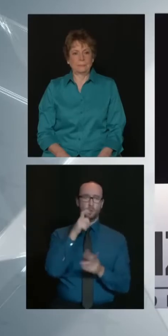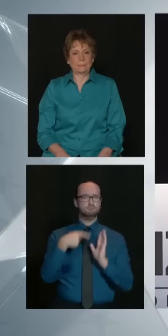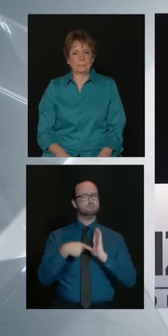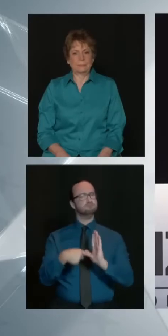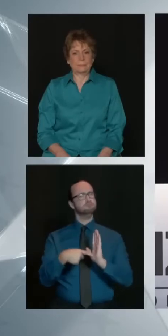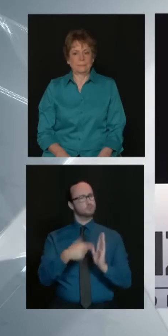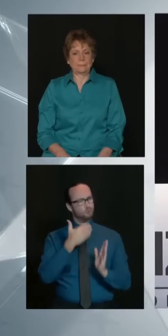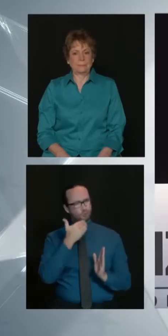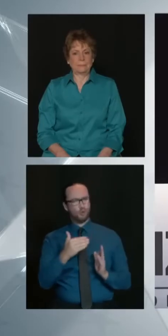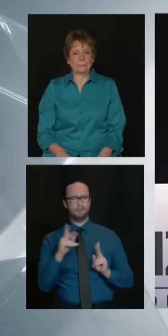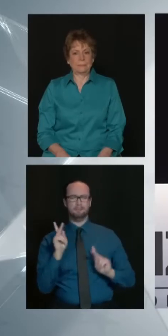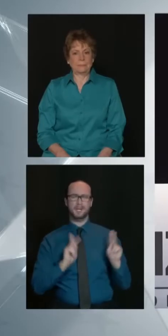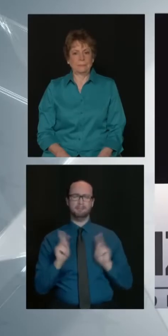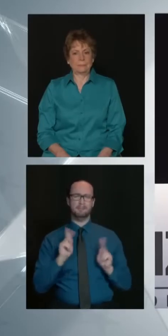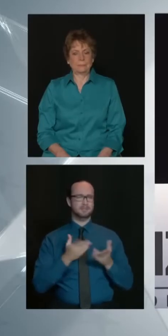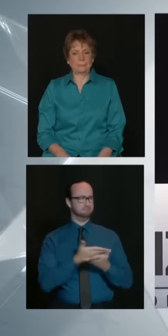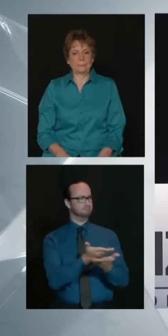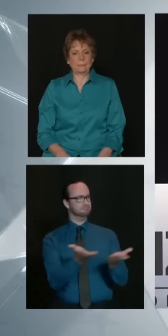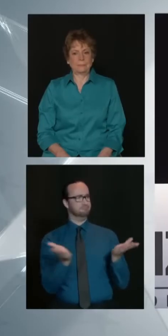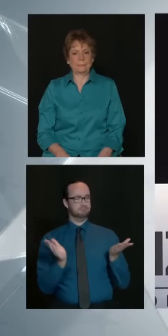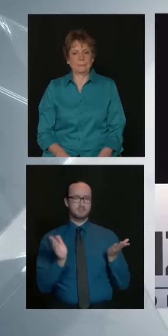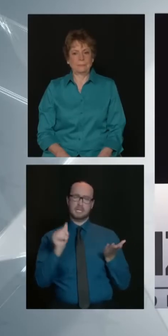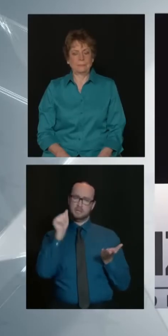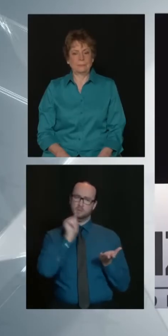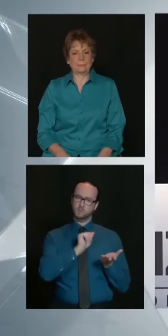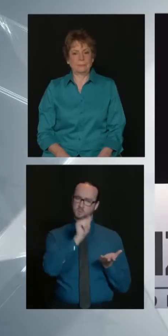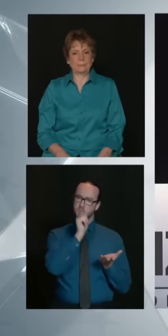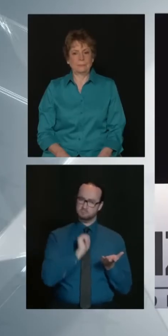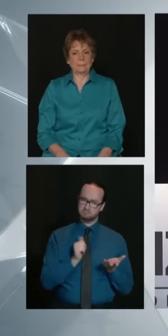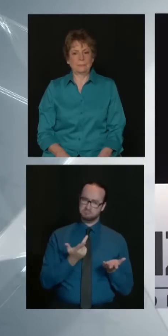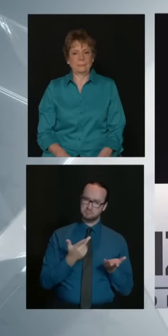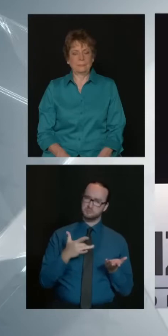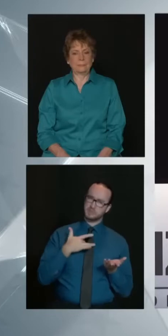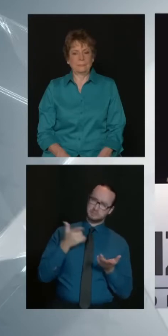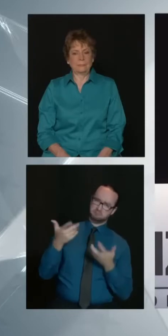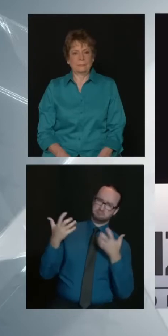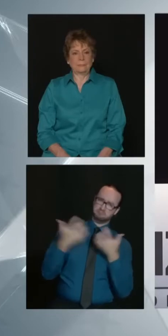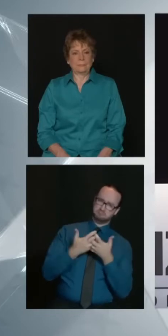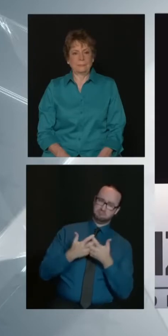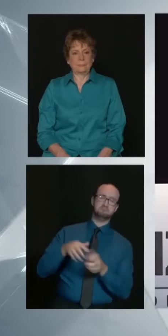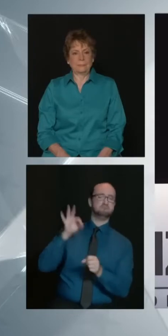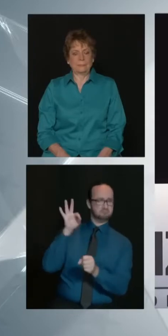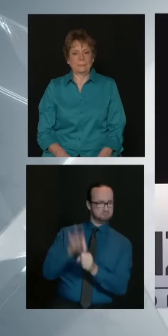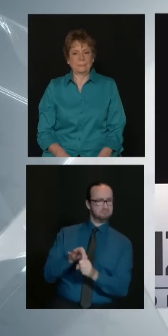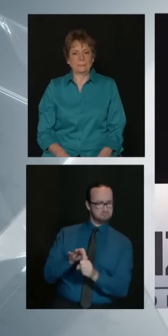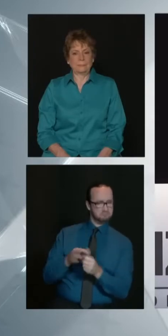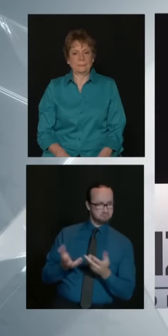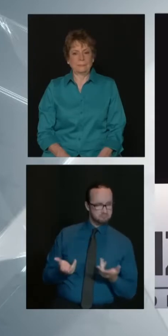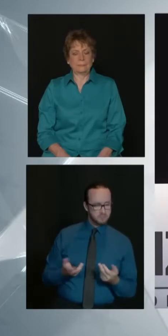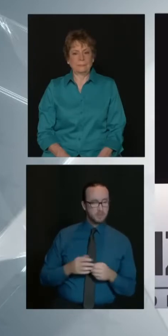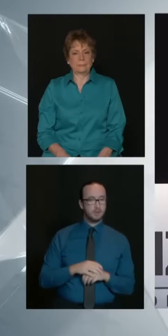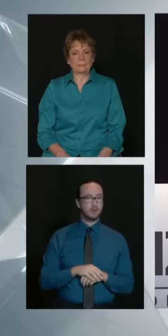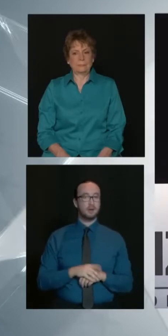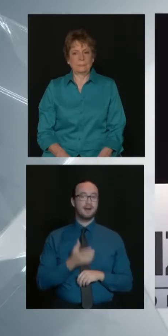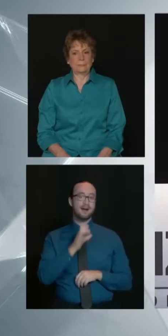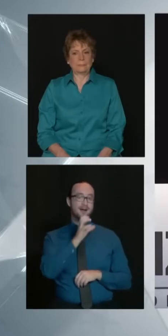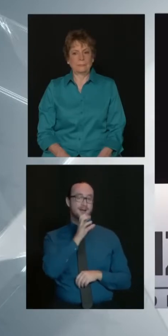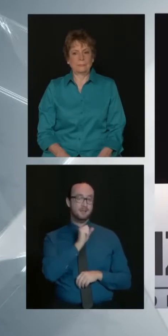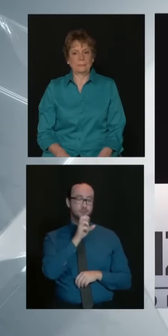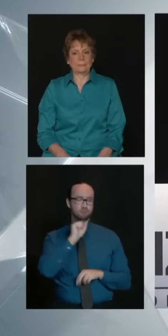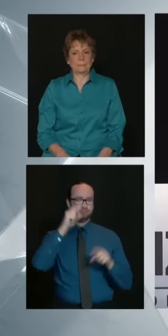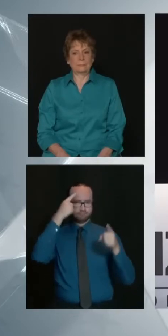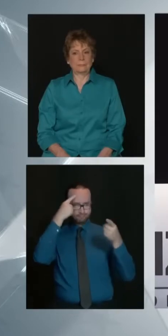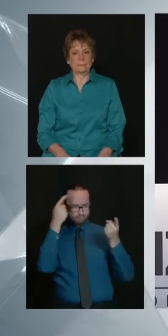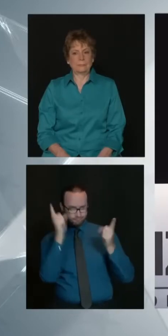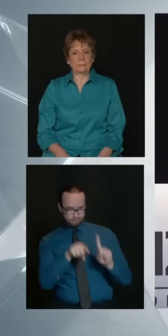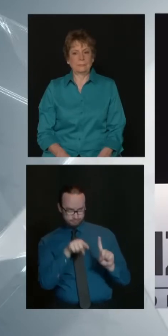Arizona? That should be up for a vote. What should the age of consent be? This is something that reasonable minds disagree on. That should be